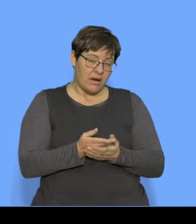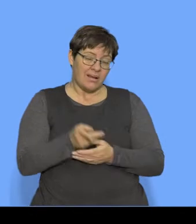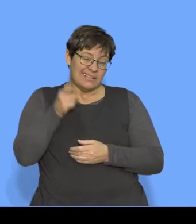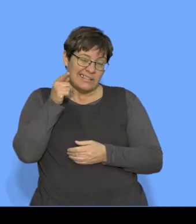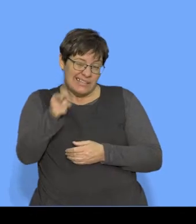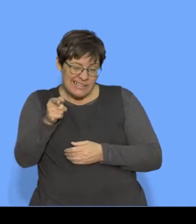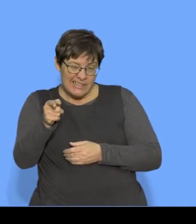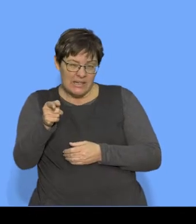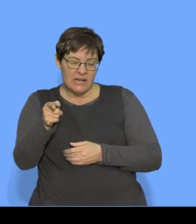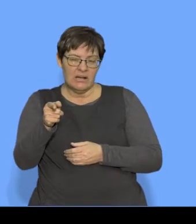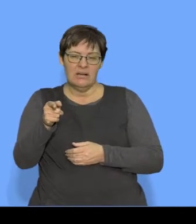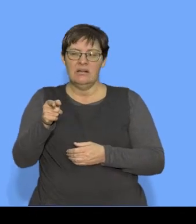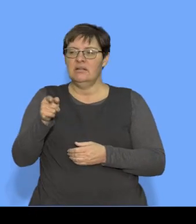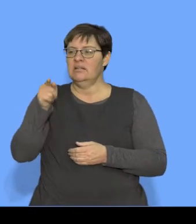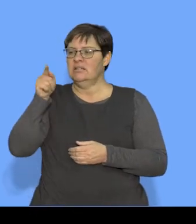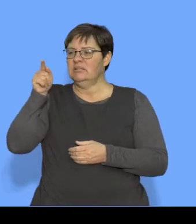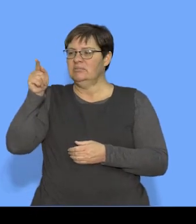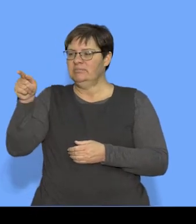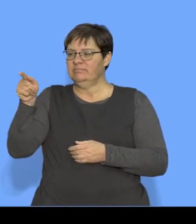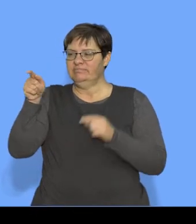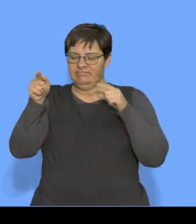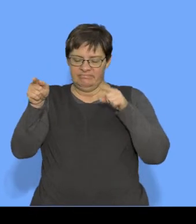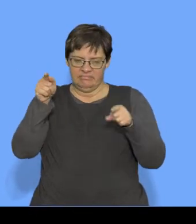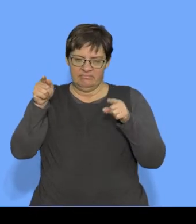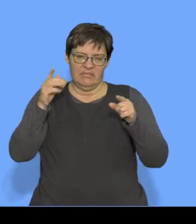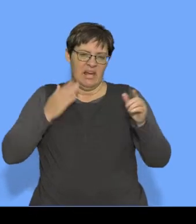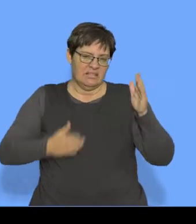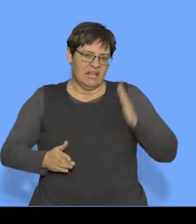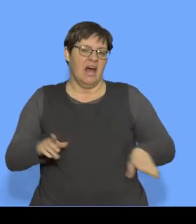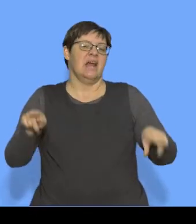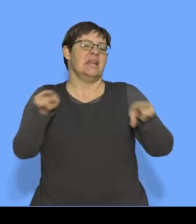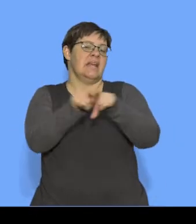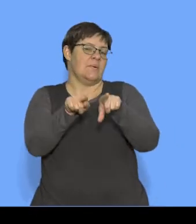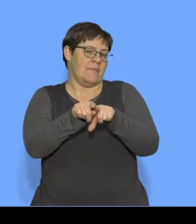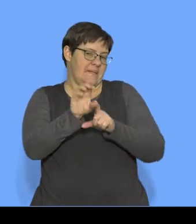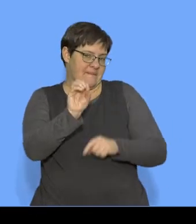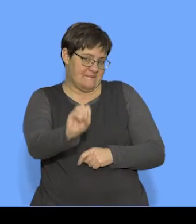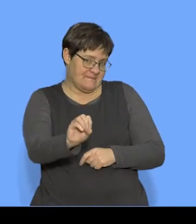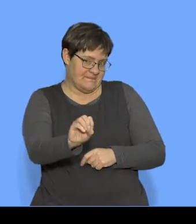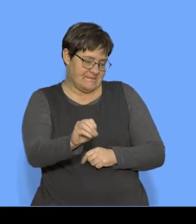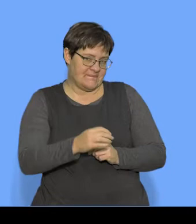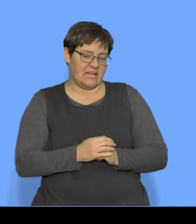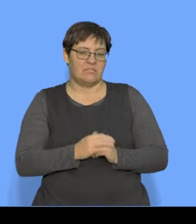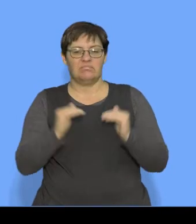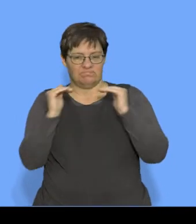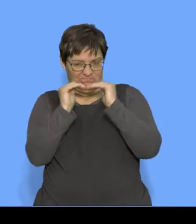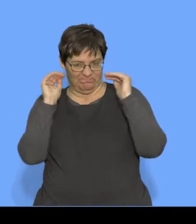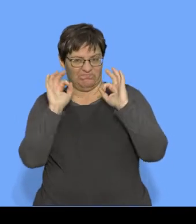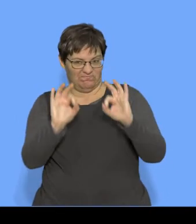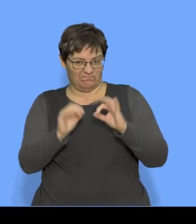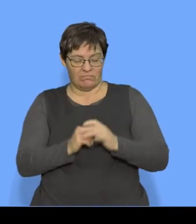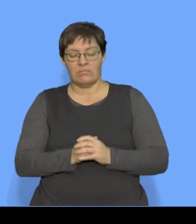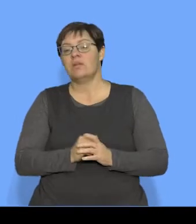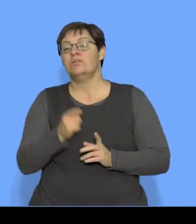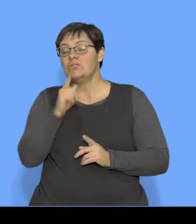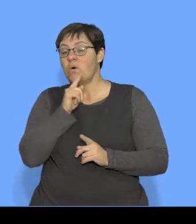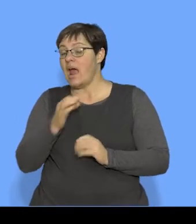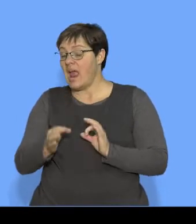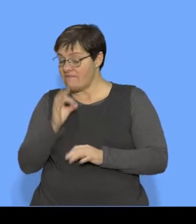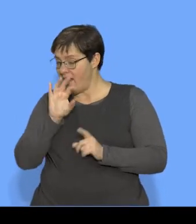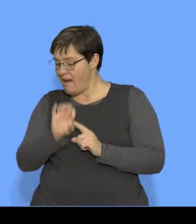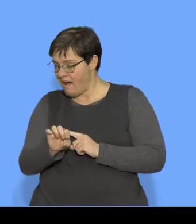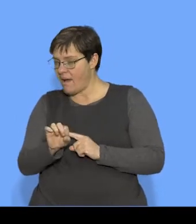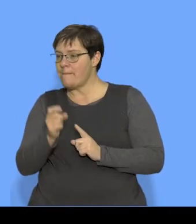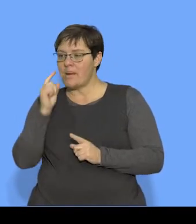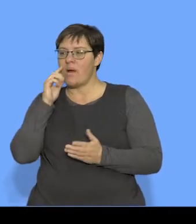triangle, this side and that side are equal. If I can do that, then I will be one step closer to